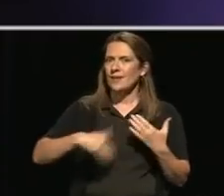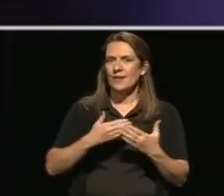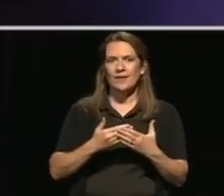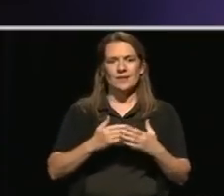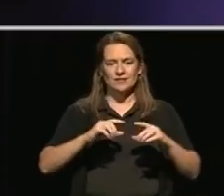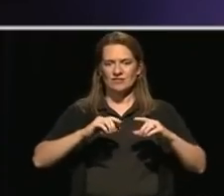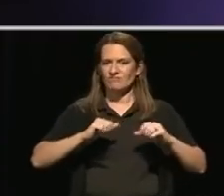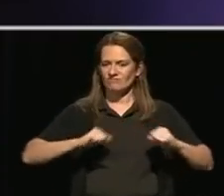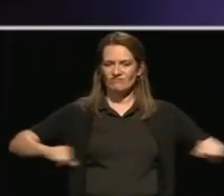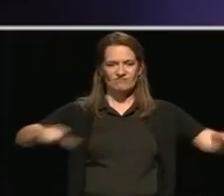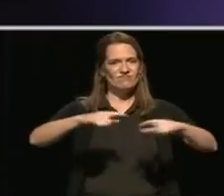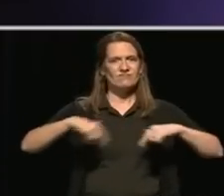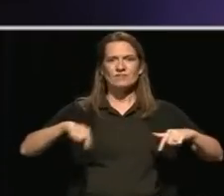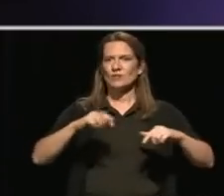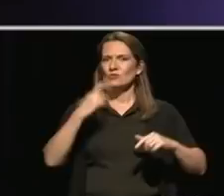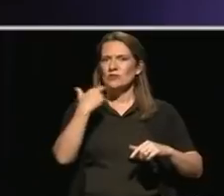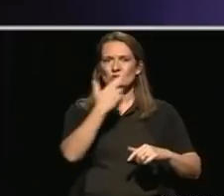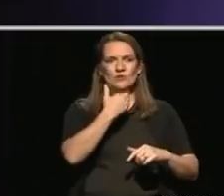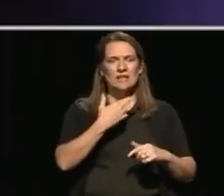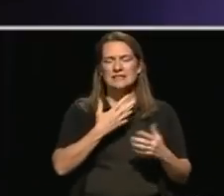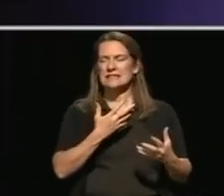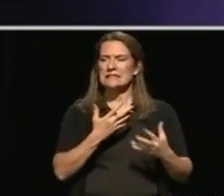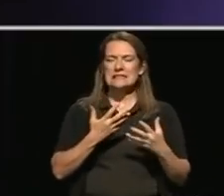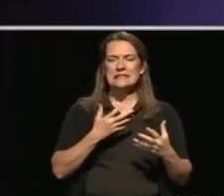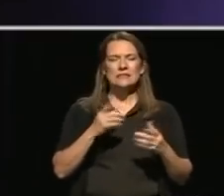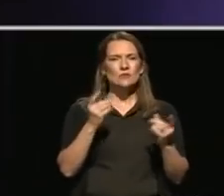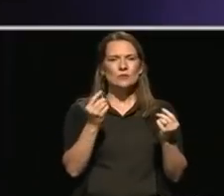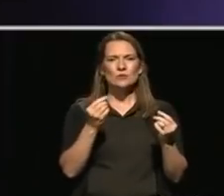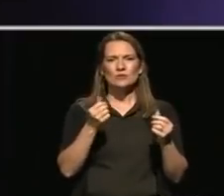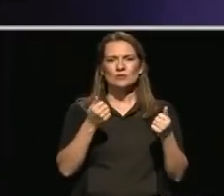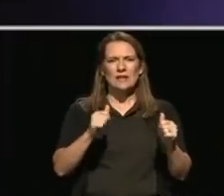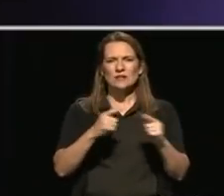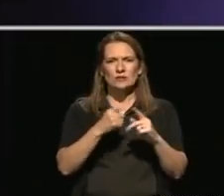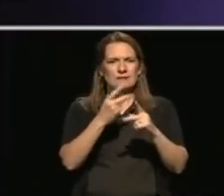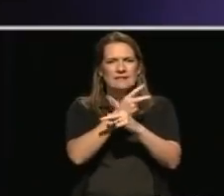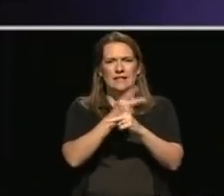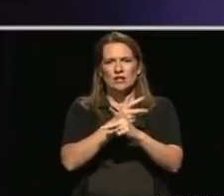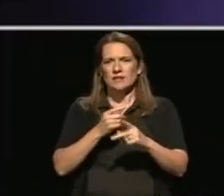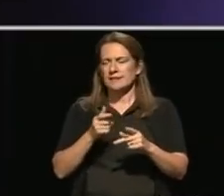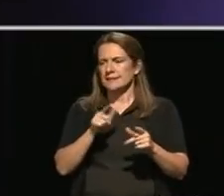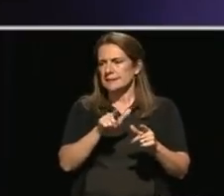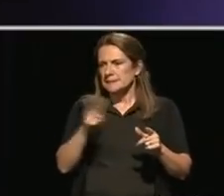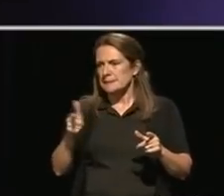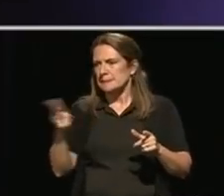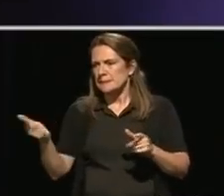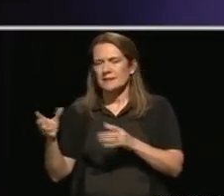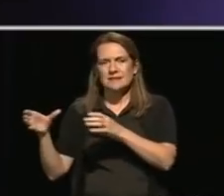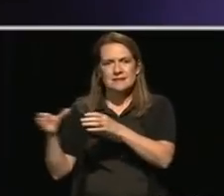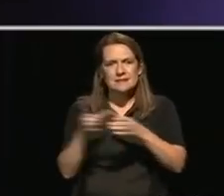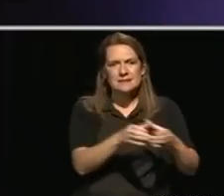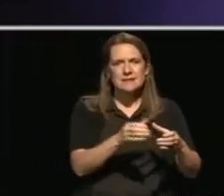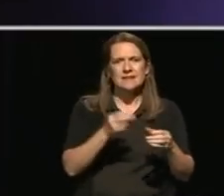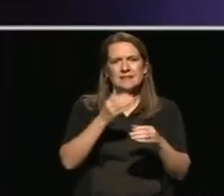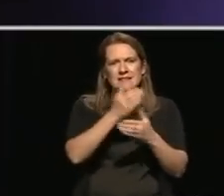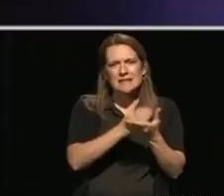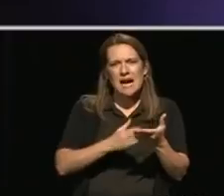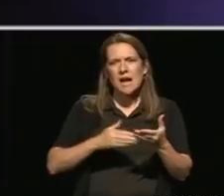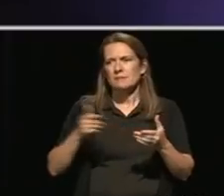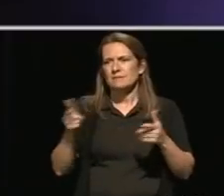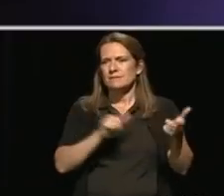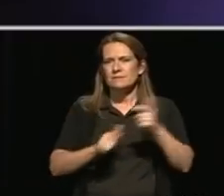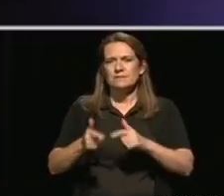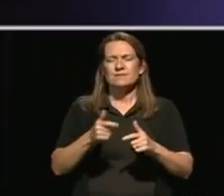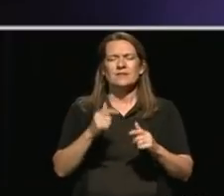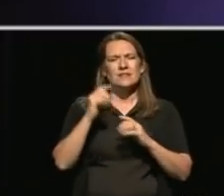just doesn't work financially, so they're staggering them. And we would assume that the governor will probably make some alternations to